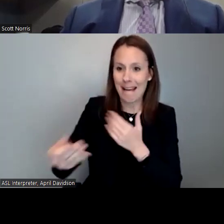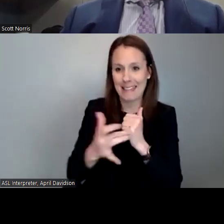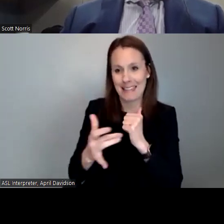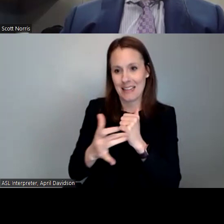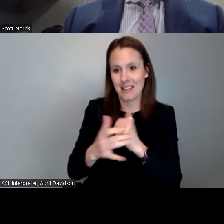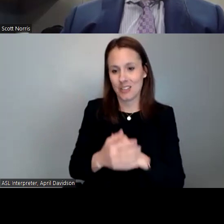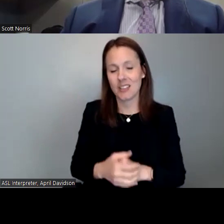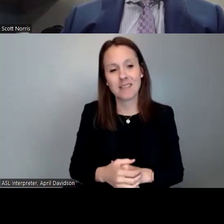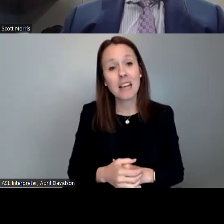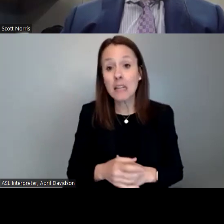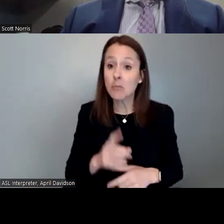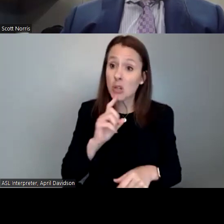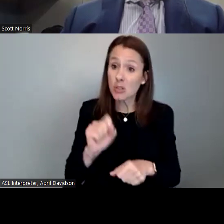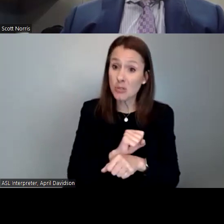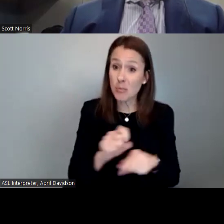of an equity issue.